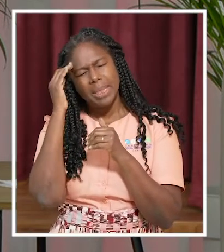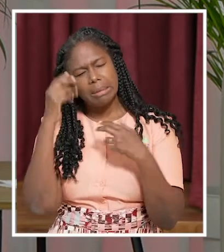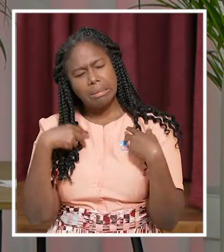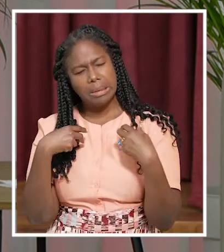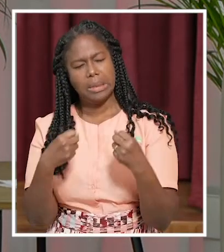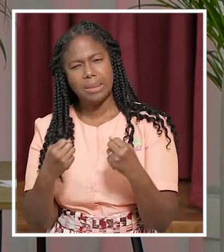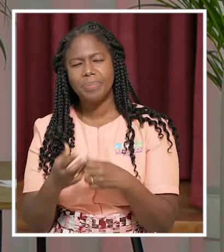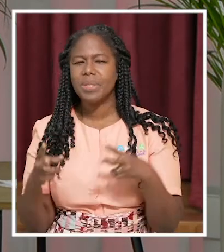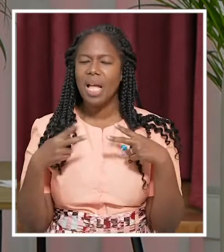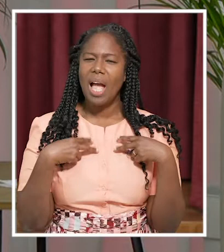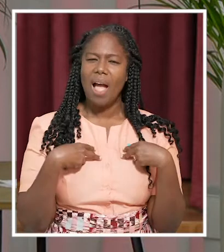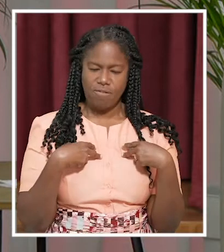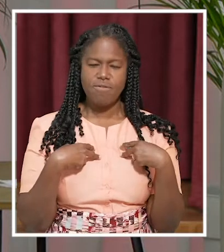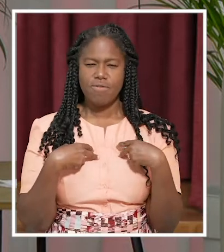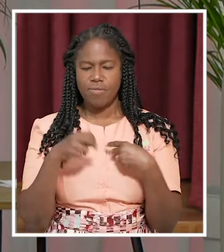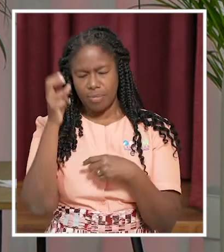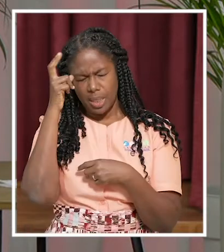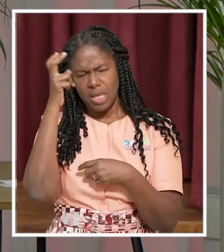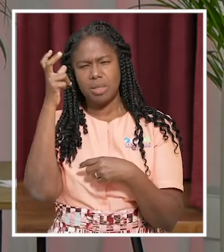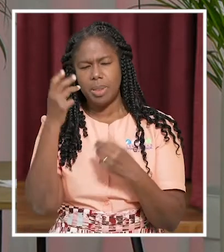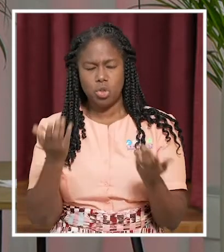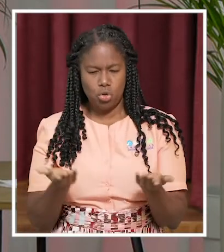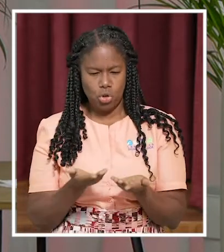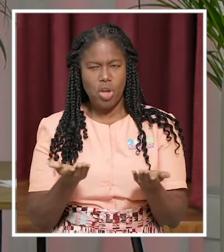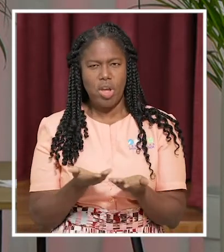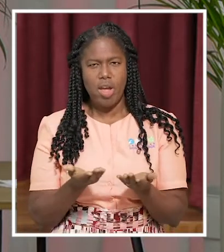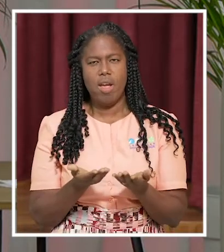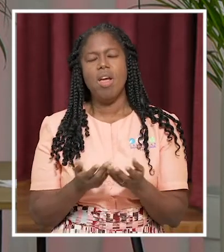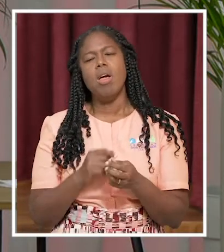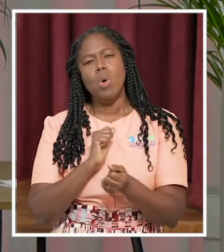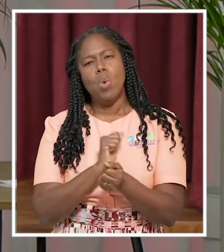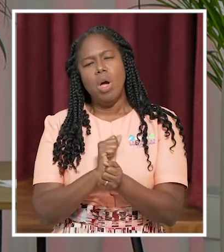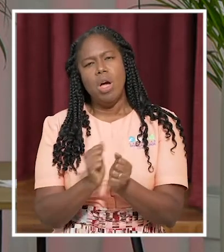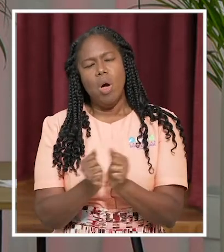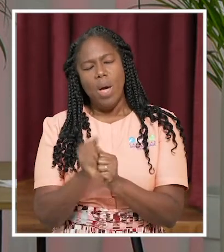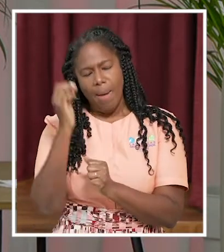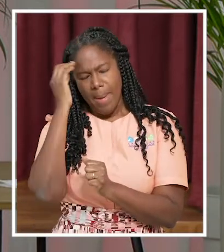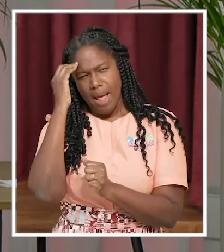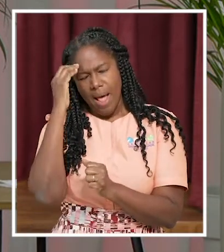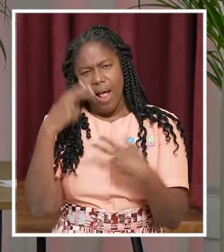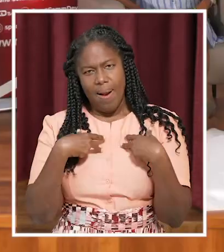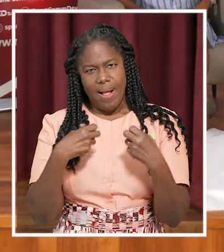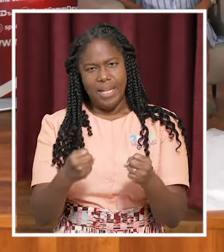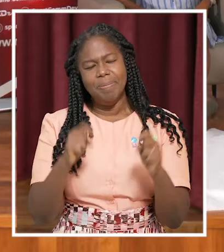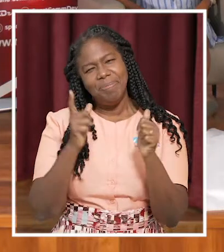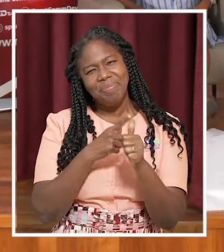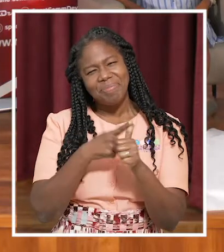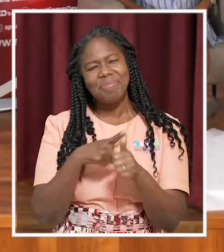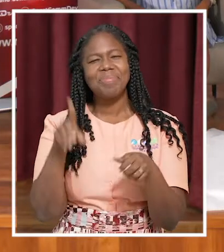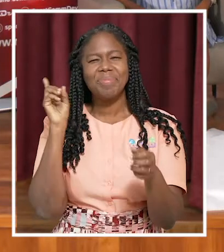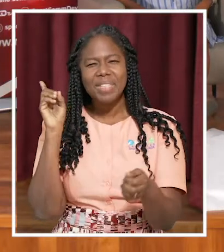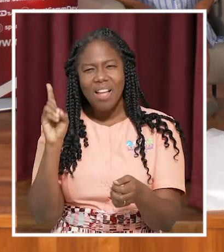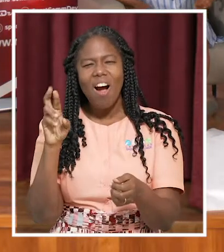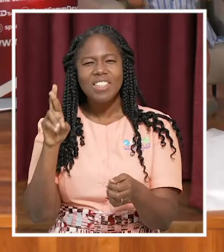panel of experts in this field of mental health. So I'd like to introduce to you Dr. Hazel Othello, who is